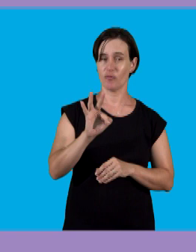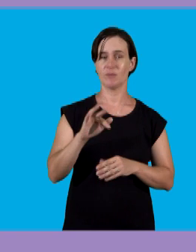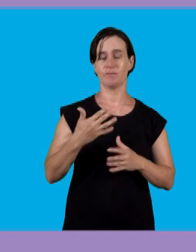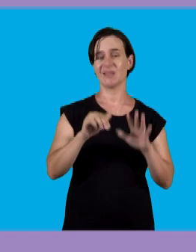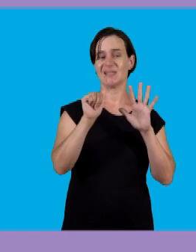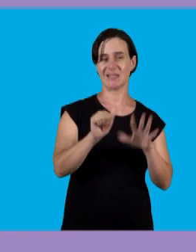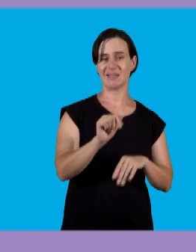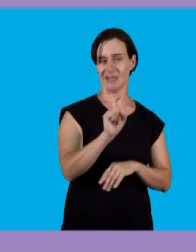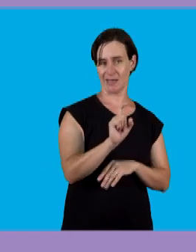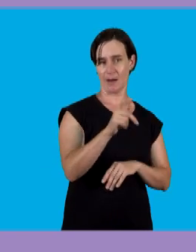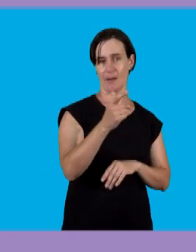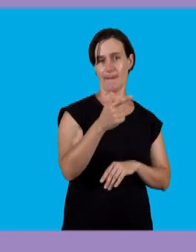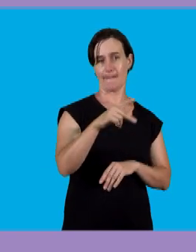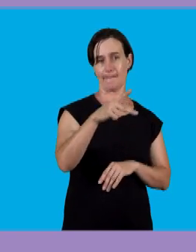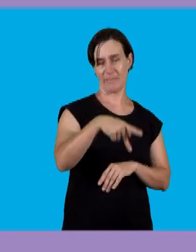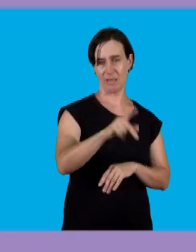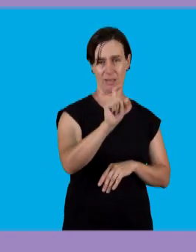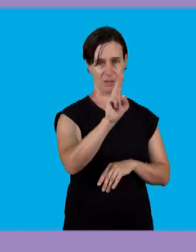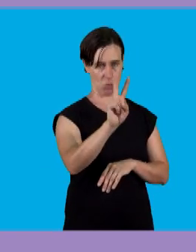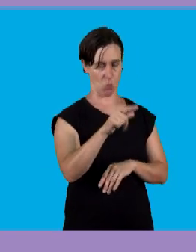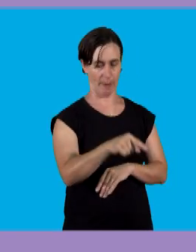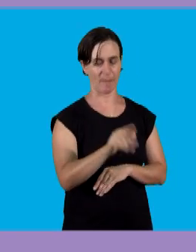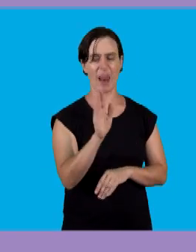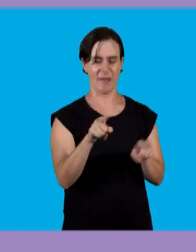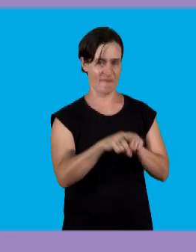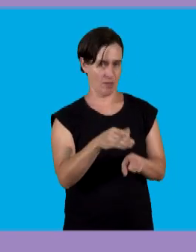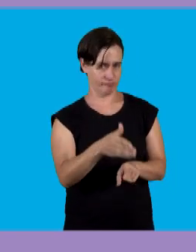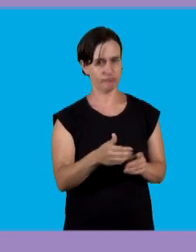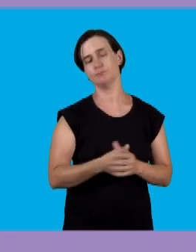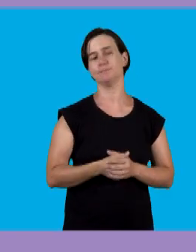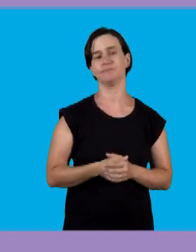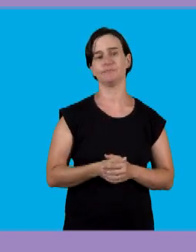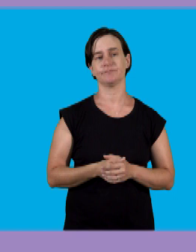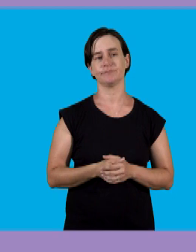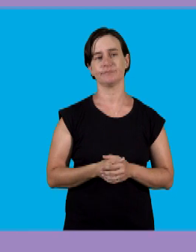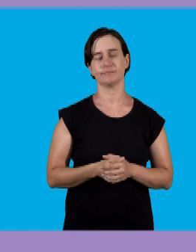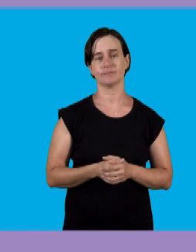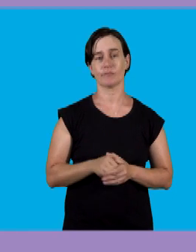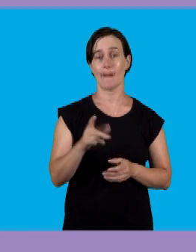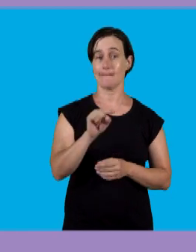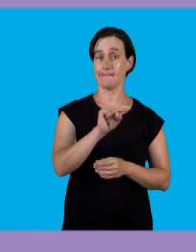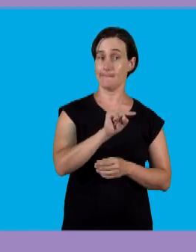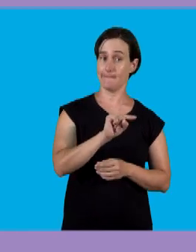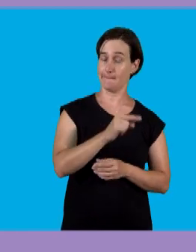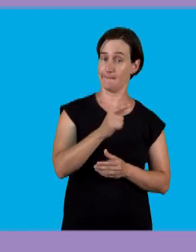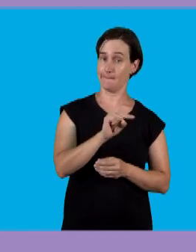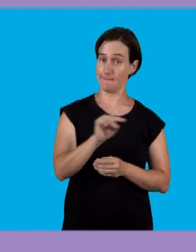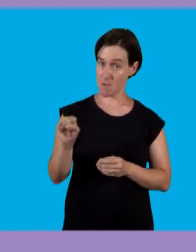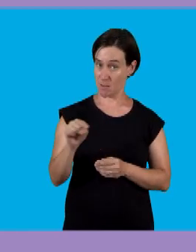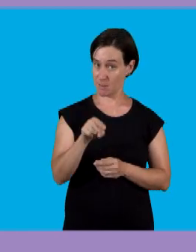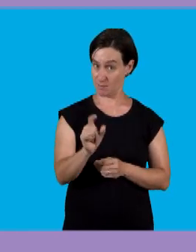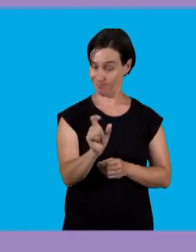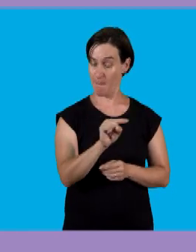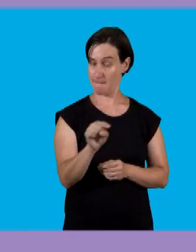keep that variable as it is. Then we are subtracting here. Then